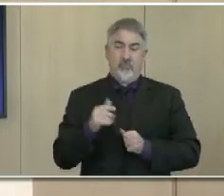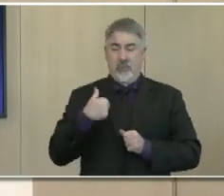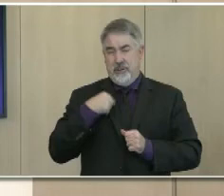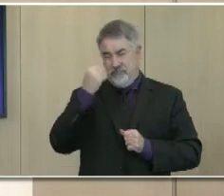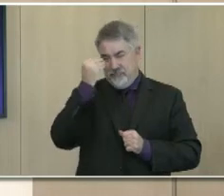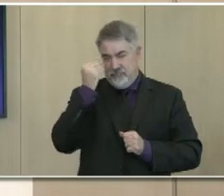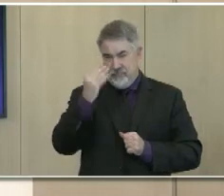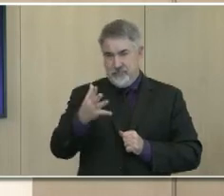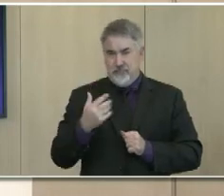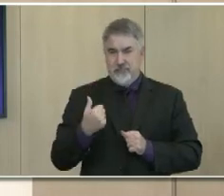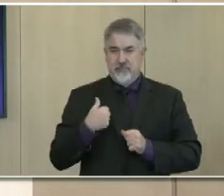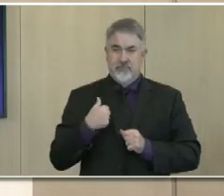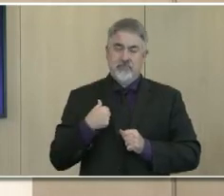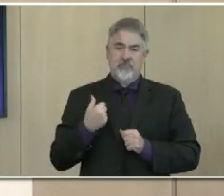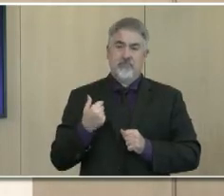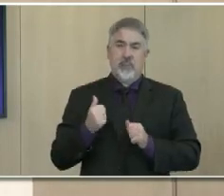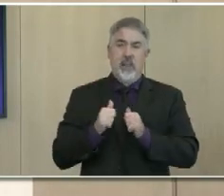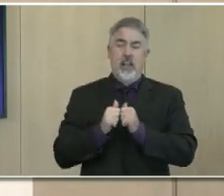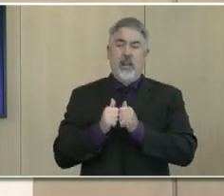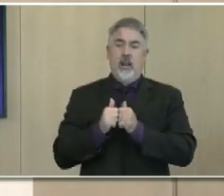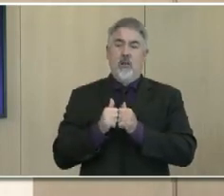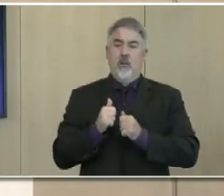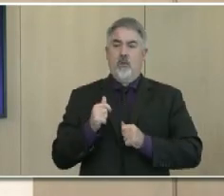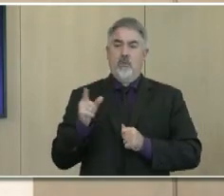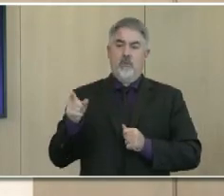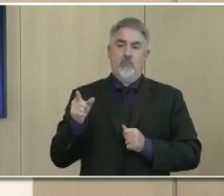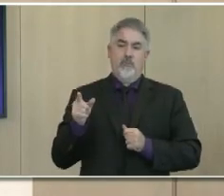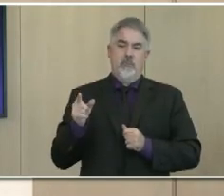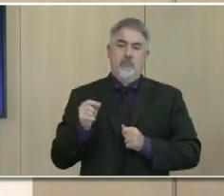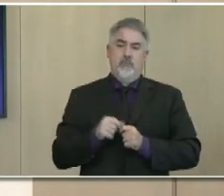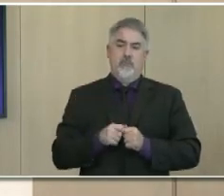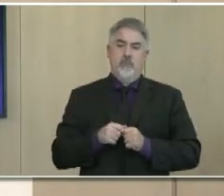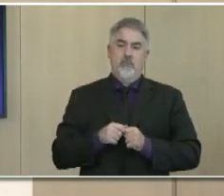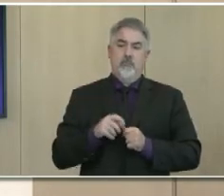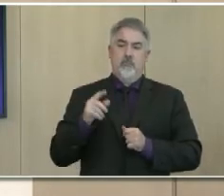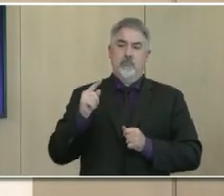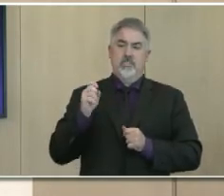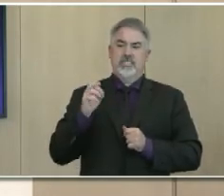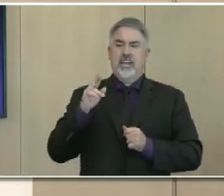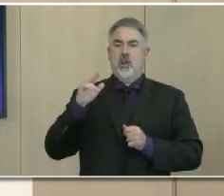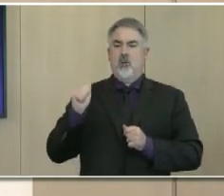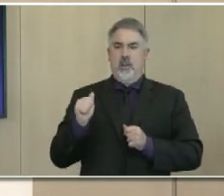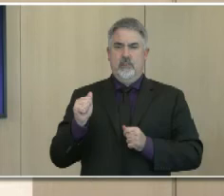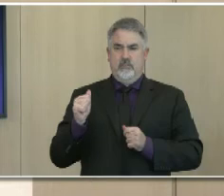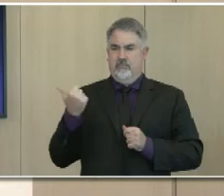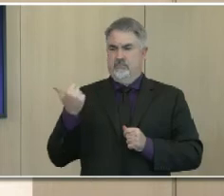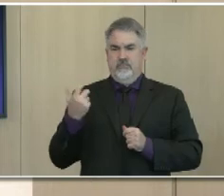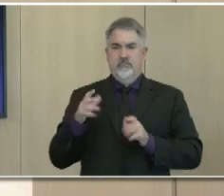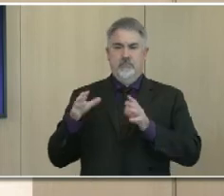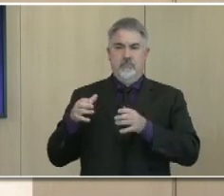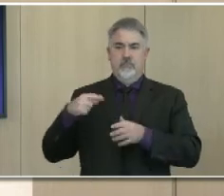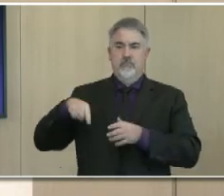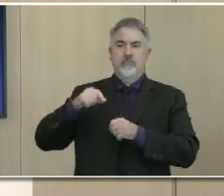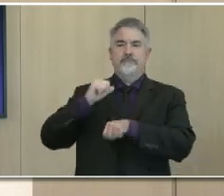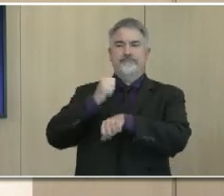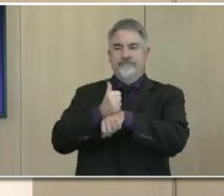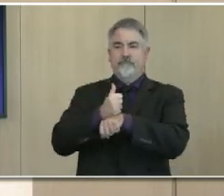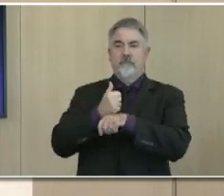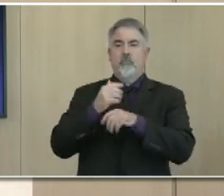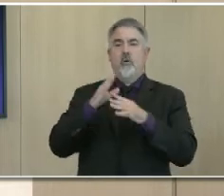which we're doing so is at Terra, we've instituted an online ordering and payment